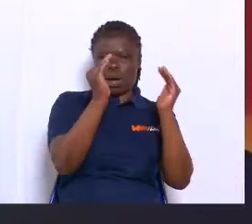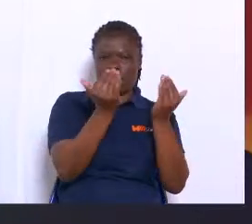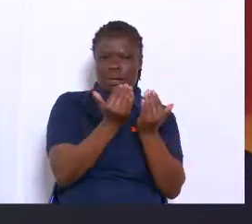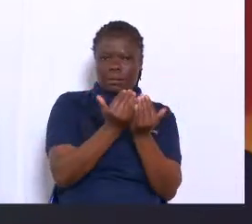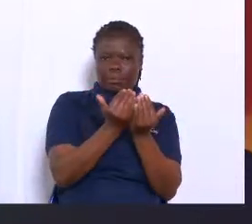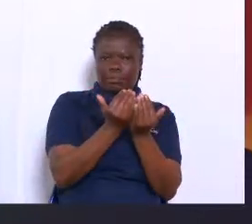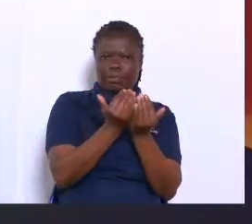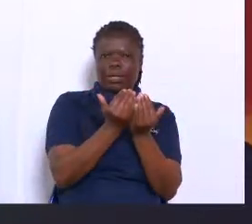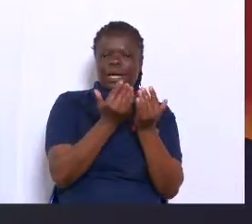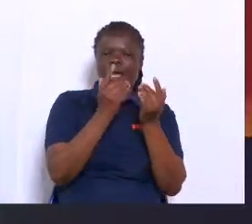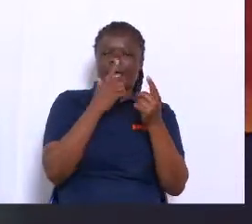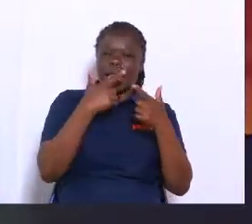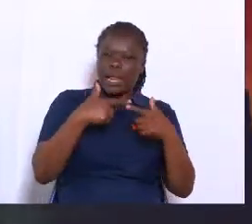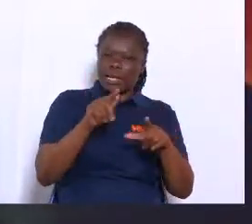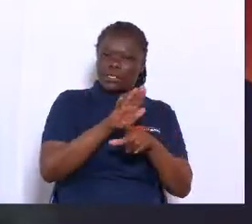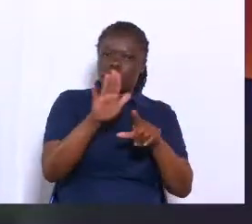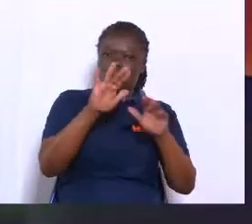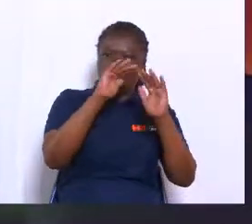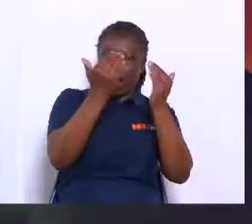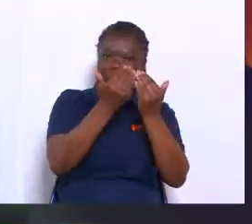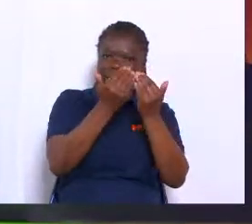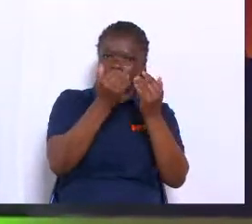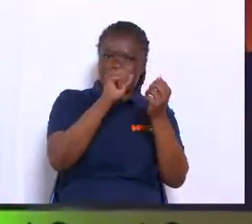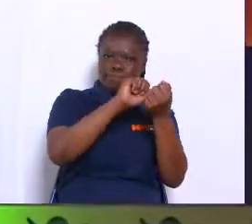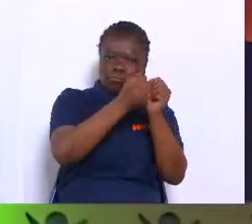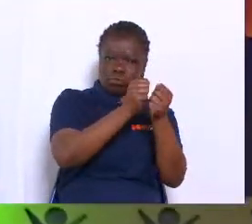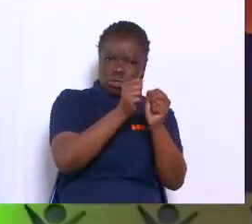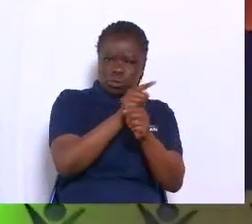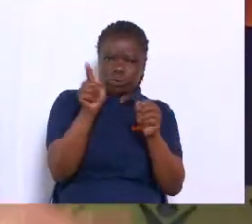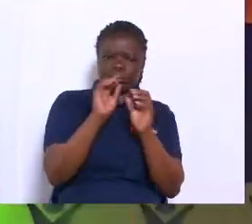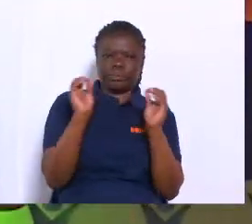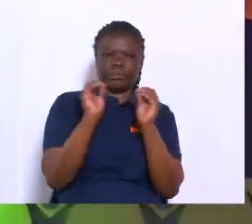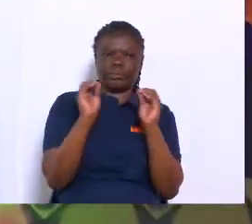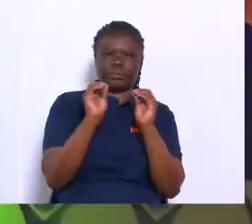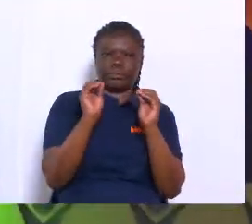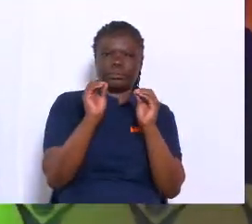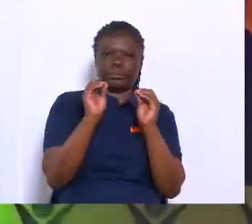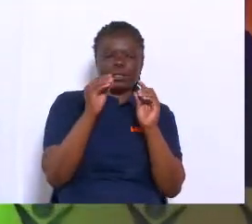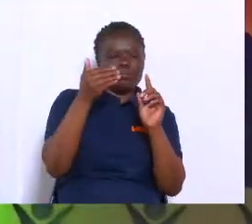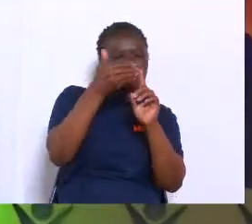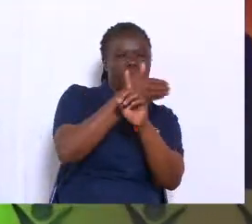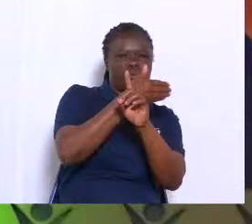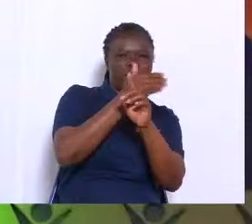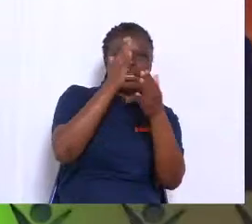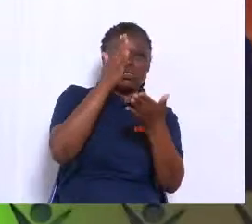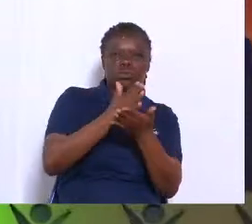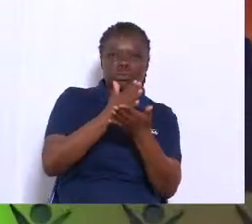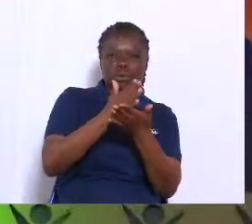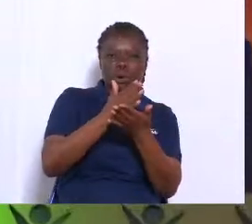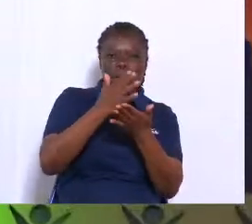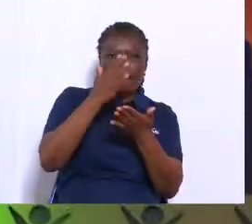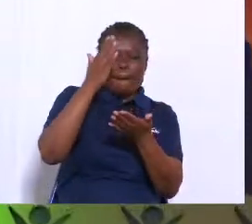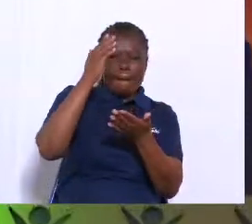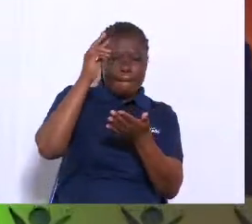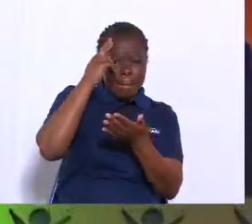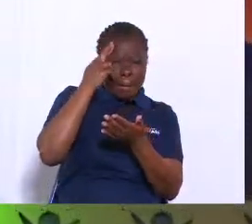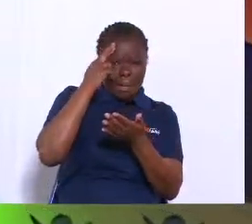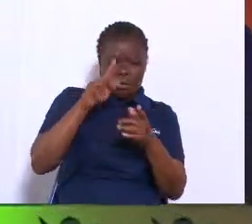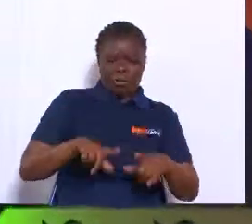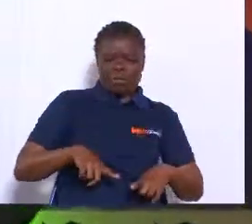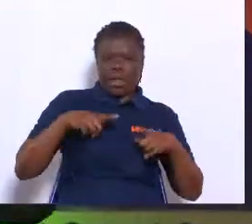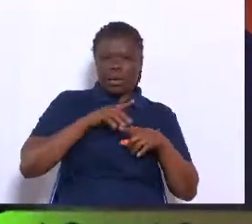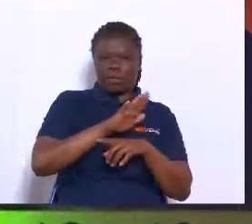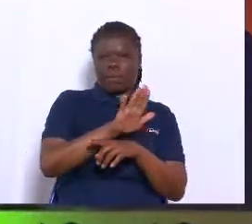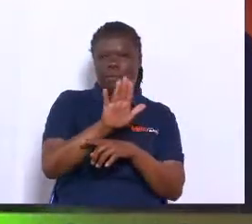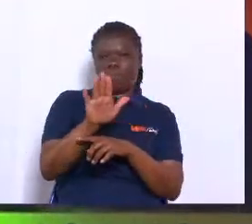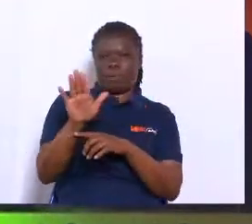you to lose your true purpose in life. Then it says, don't be weighed down with drunkenness. What is this speaking